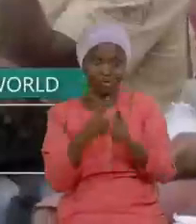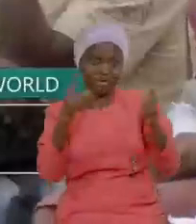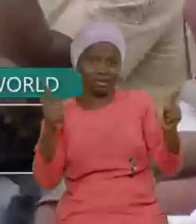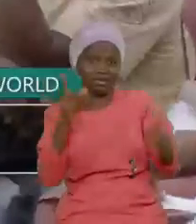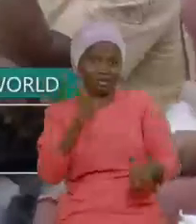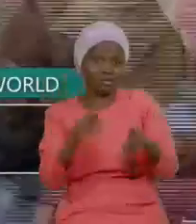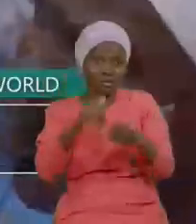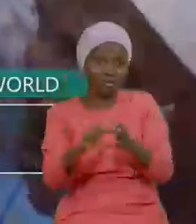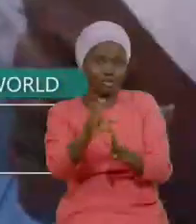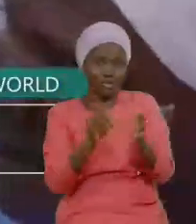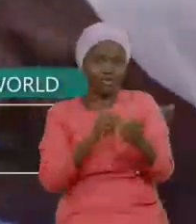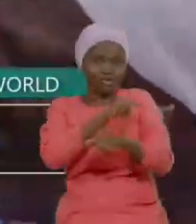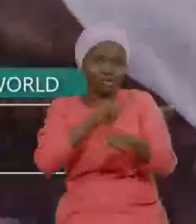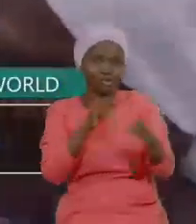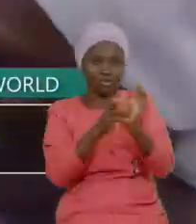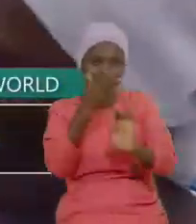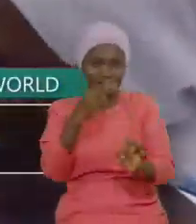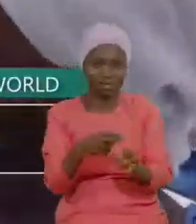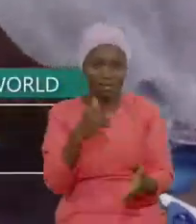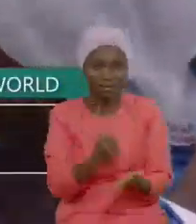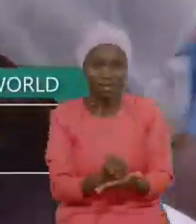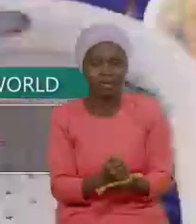own nation.